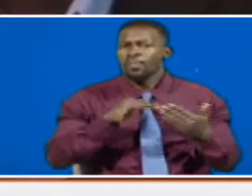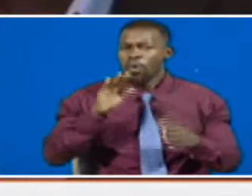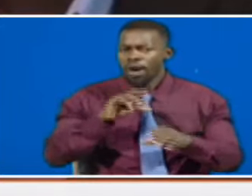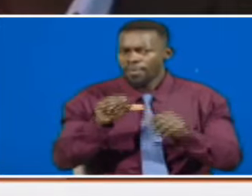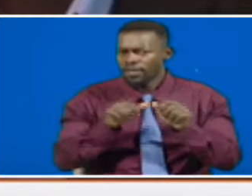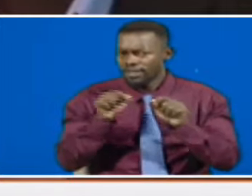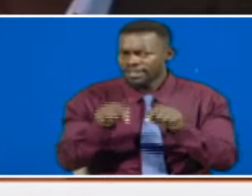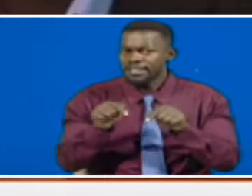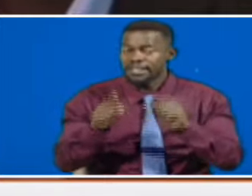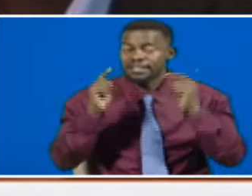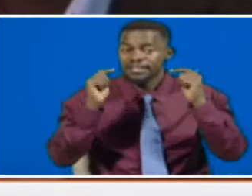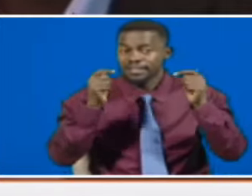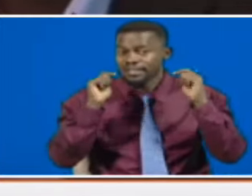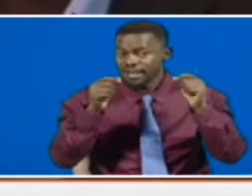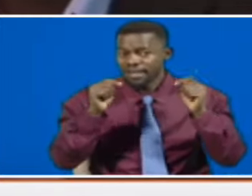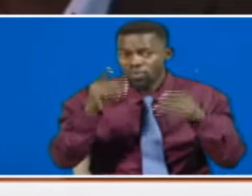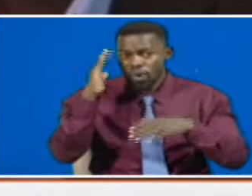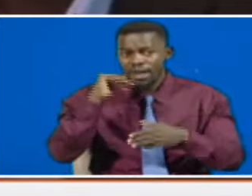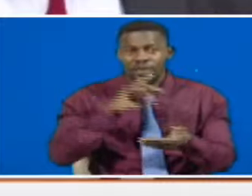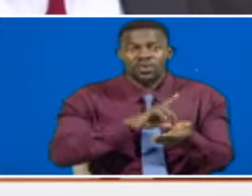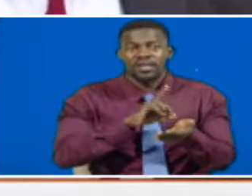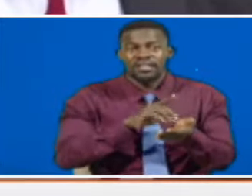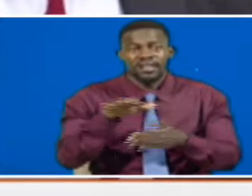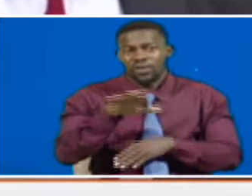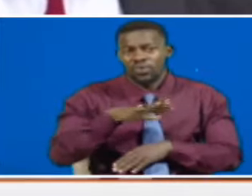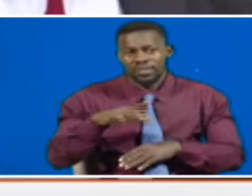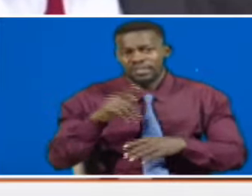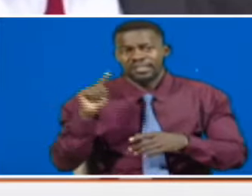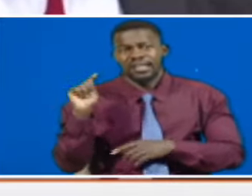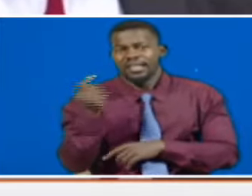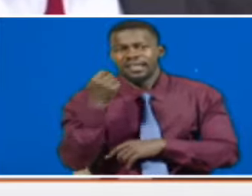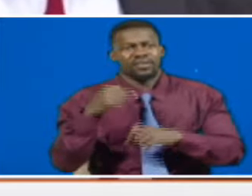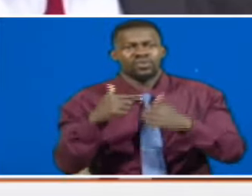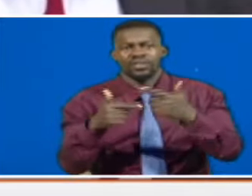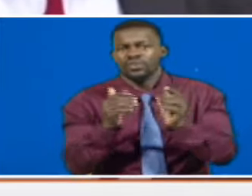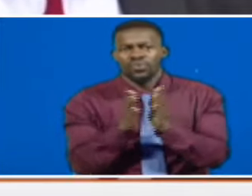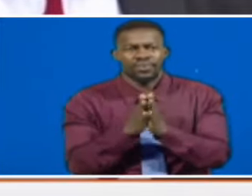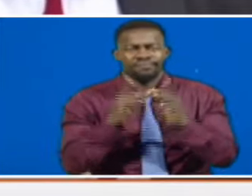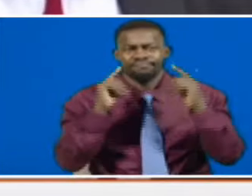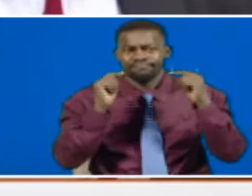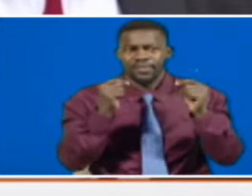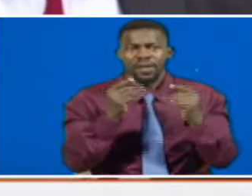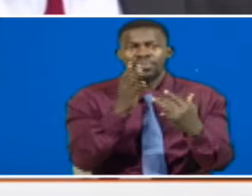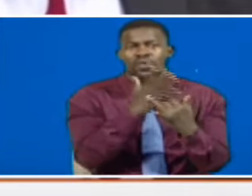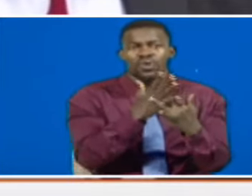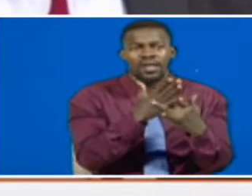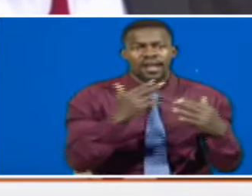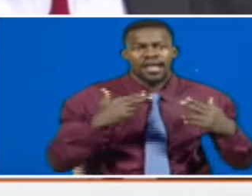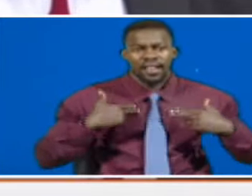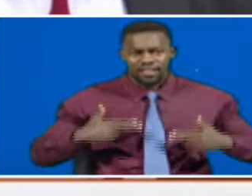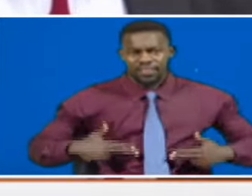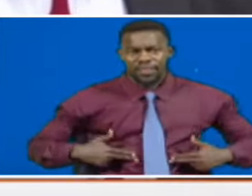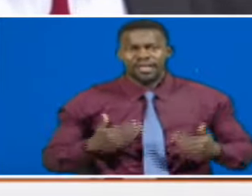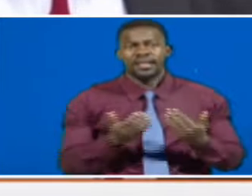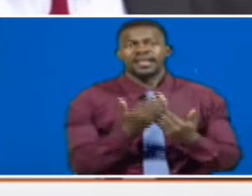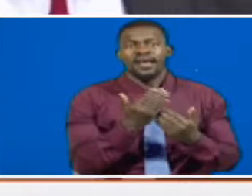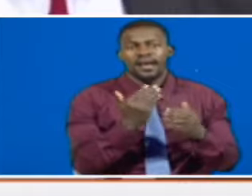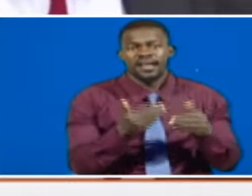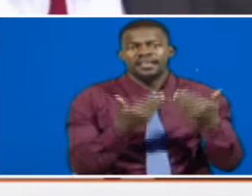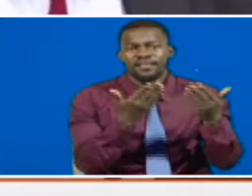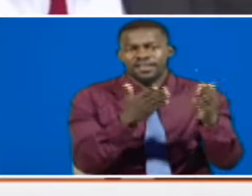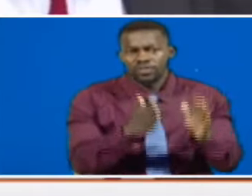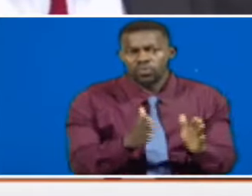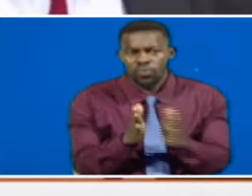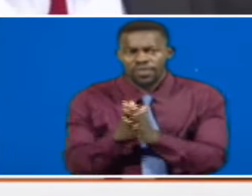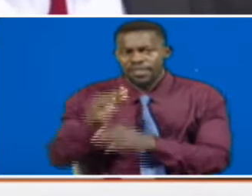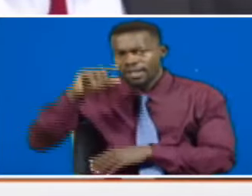strike by doctors across the country. Between the health caregivers and the government has resulted